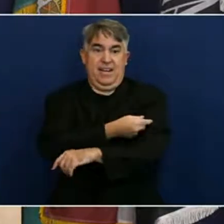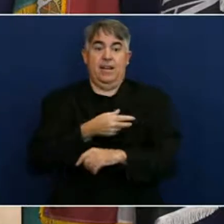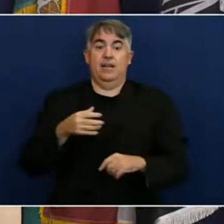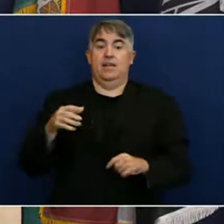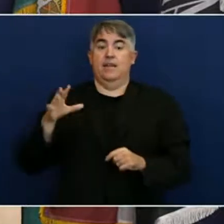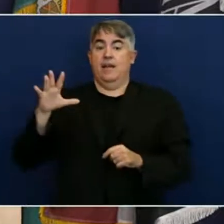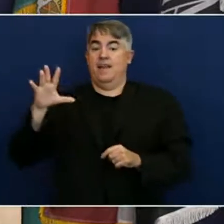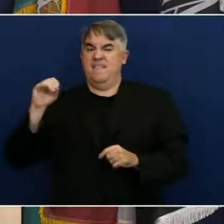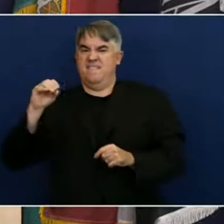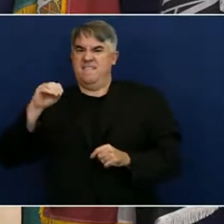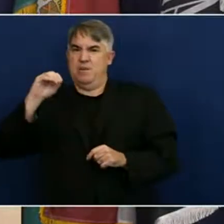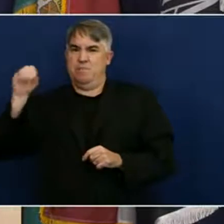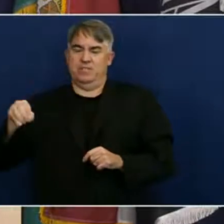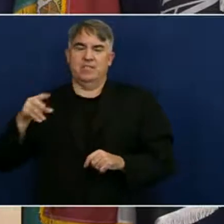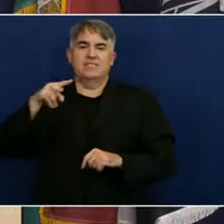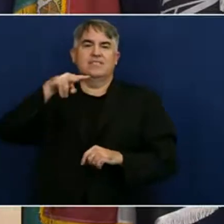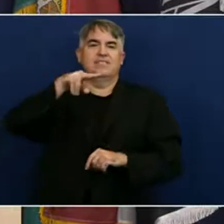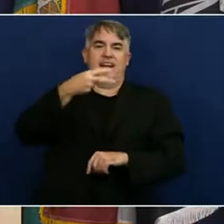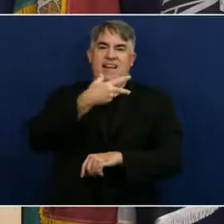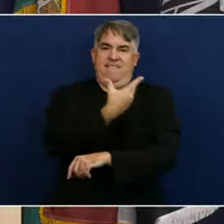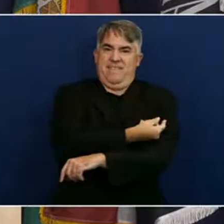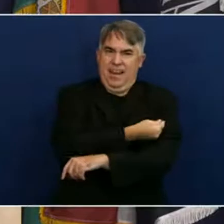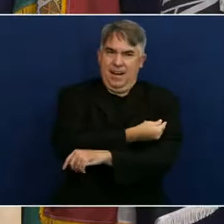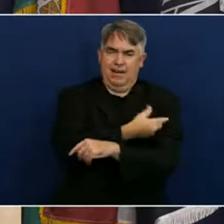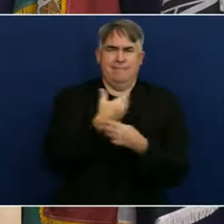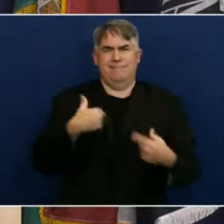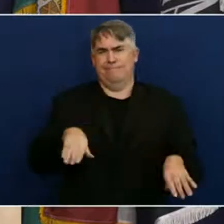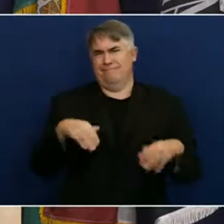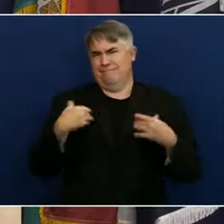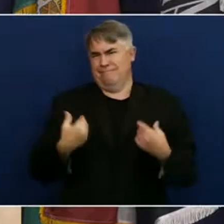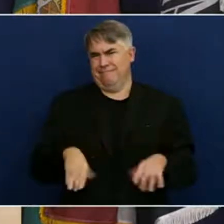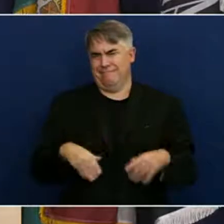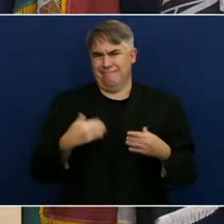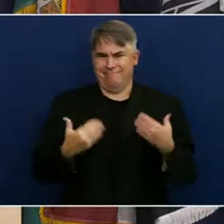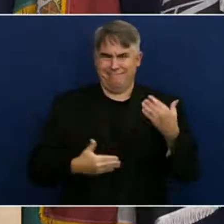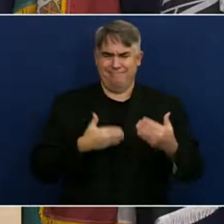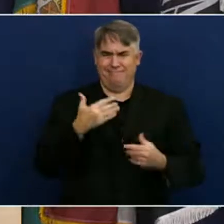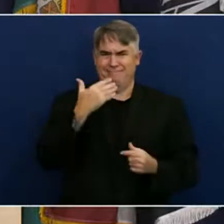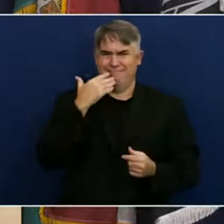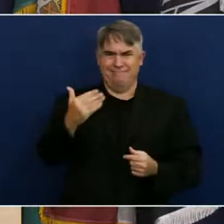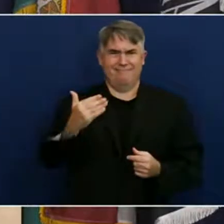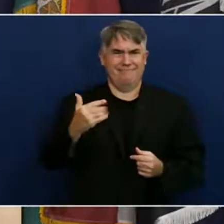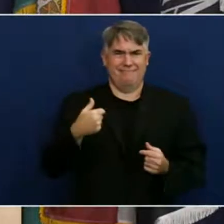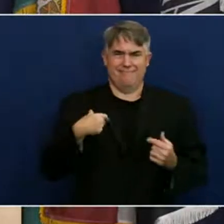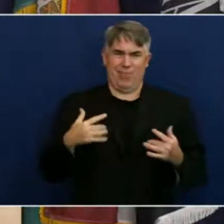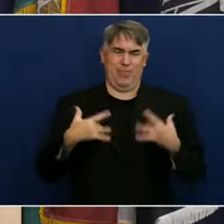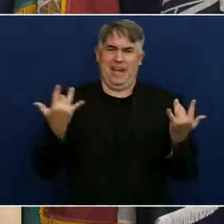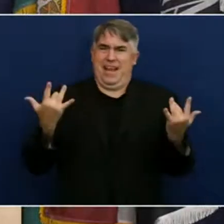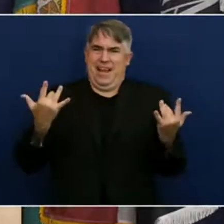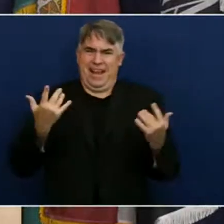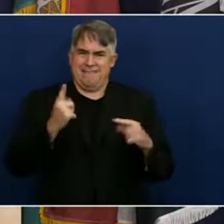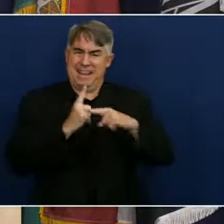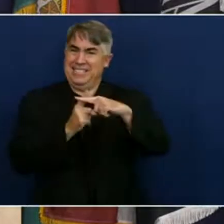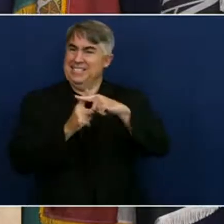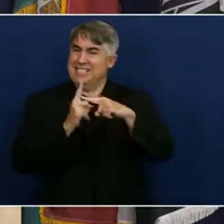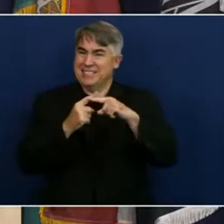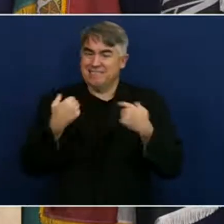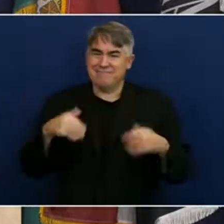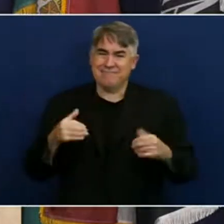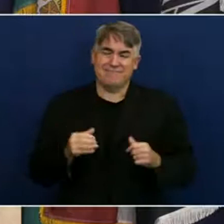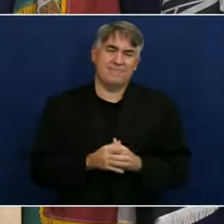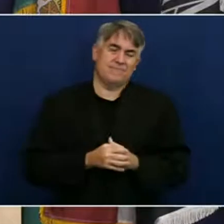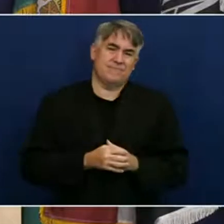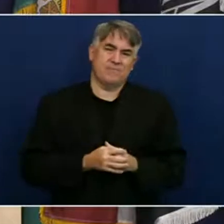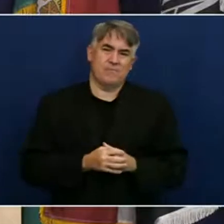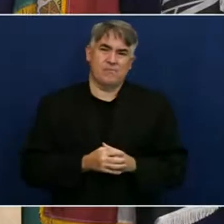Diego County is now fully vaccinated, and we are very encouraged by this news and by where we are. We're